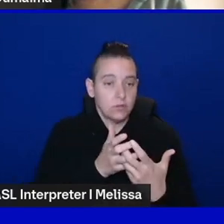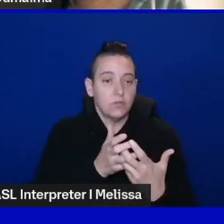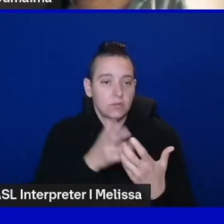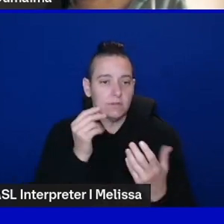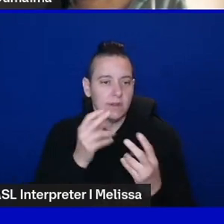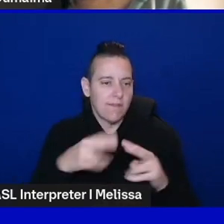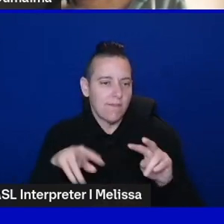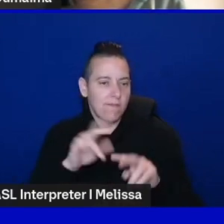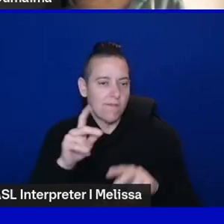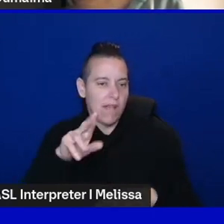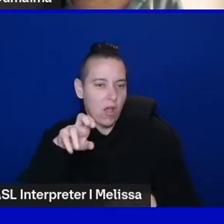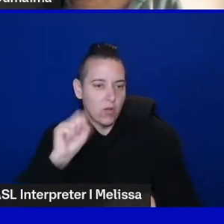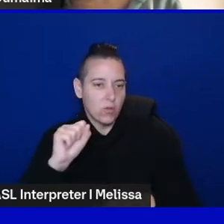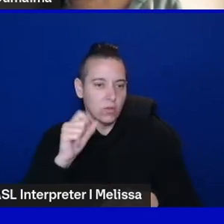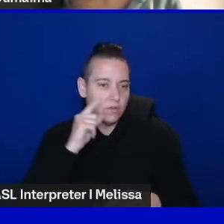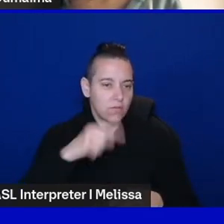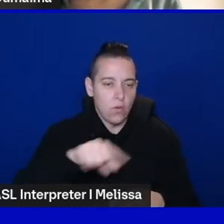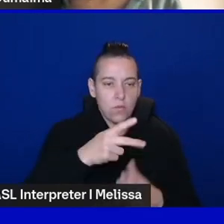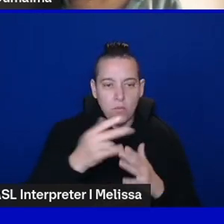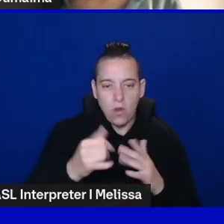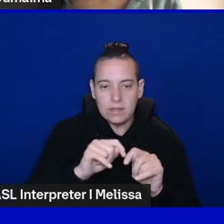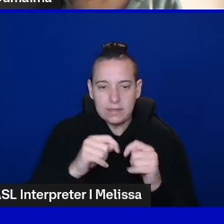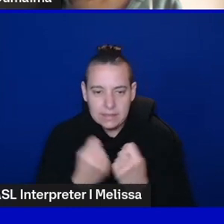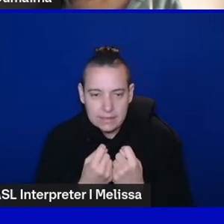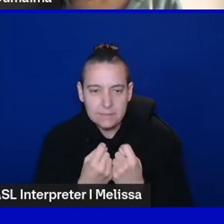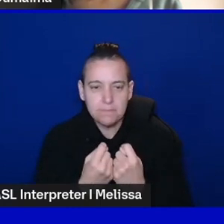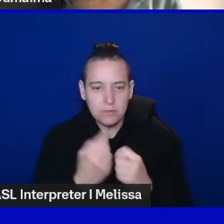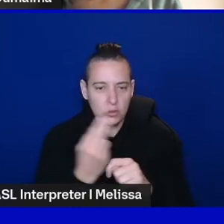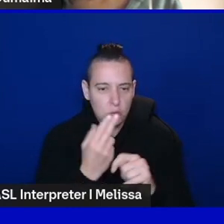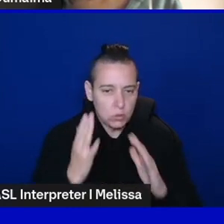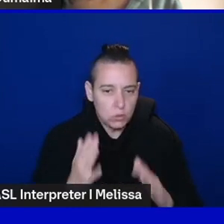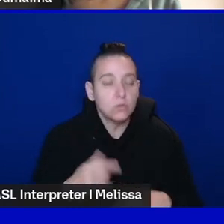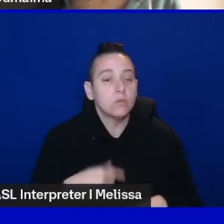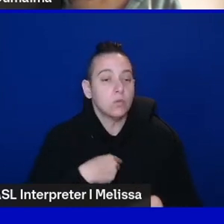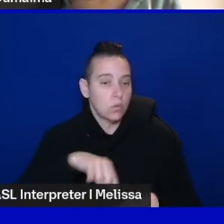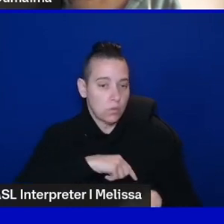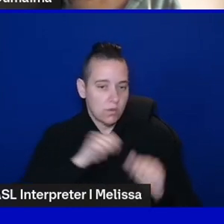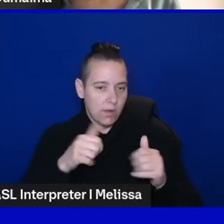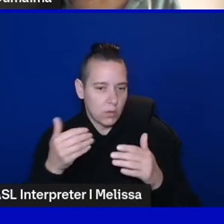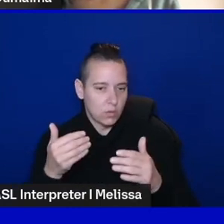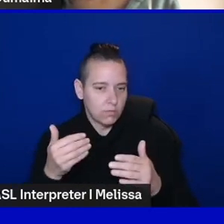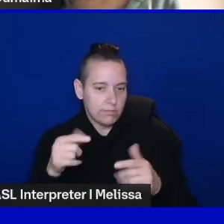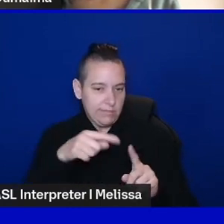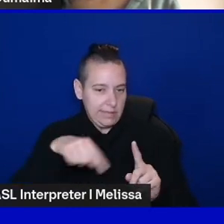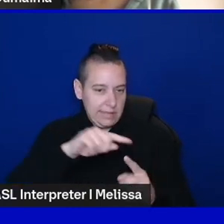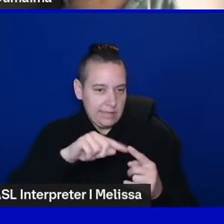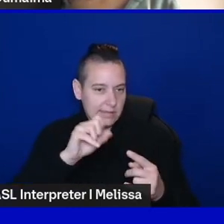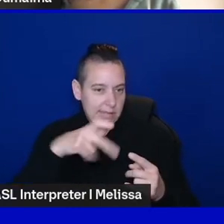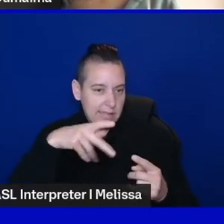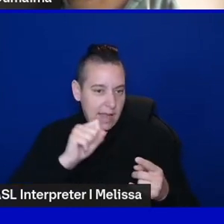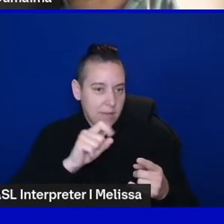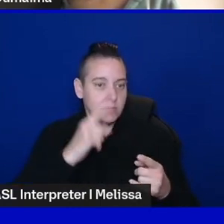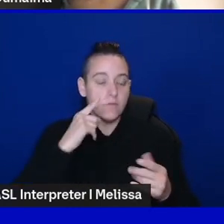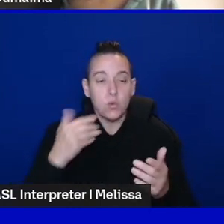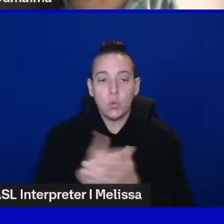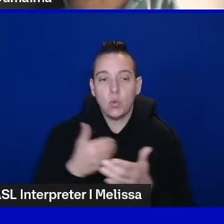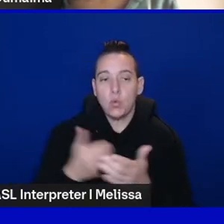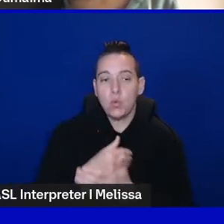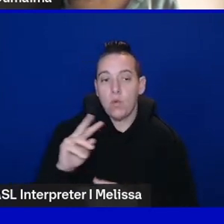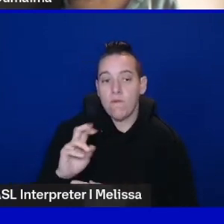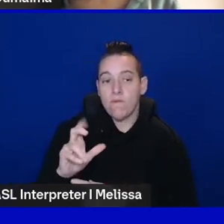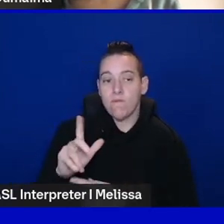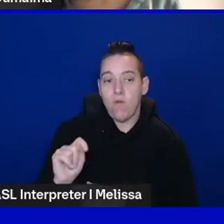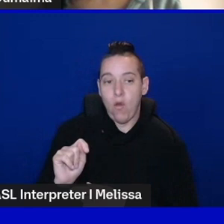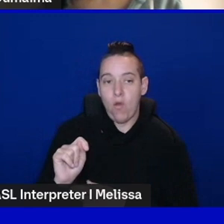by the users and project teams. It allows us also to define these steps that are required to provision a new Vault instance without